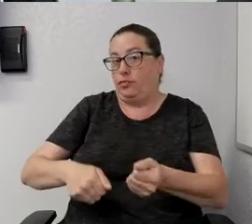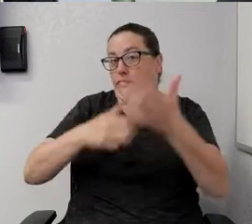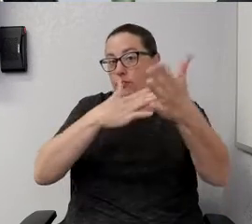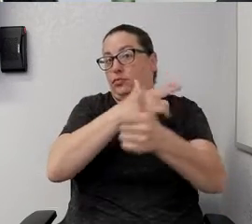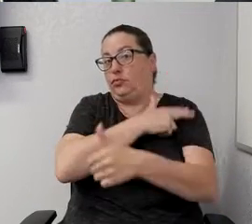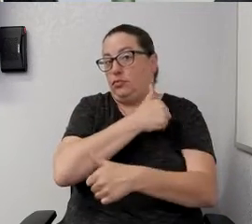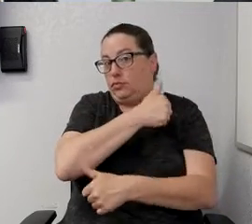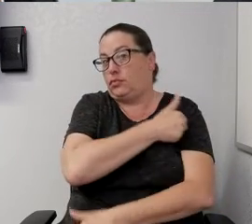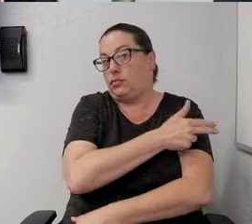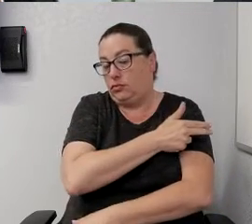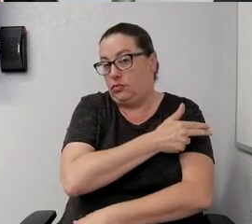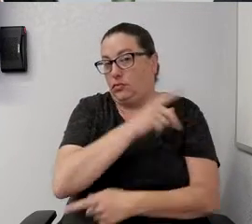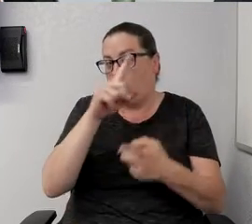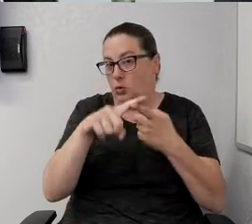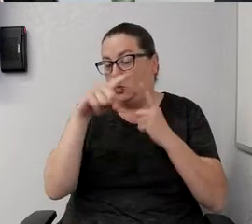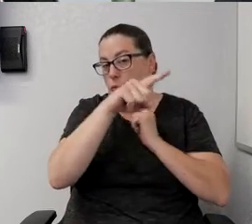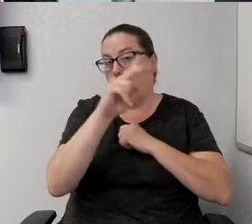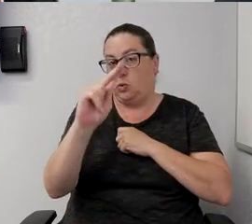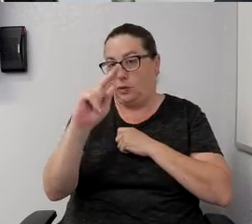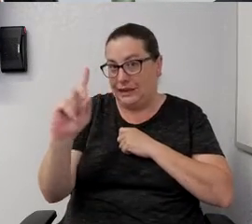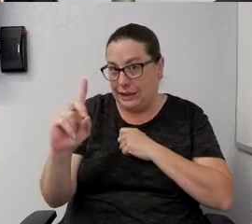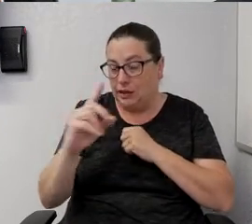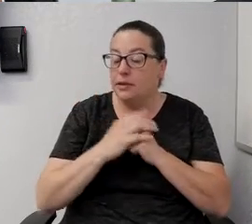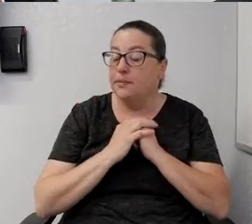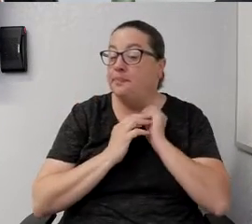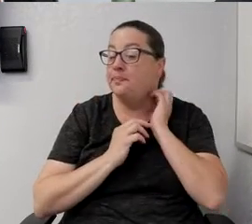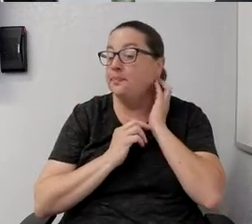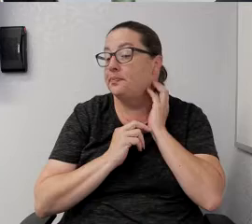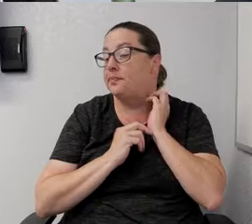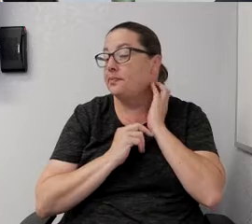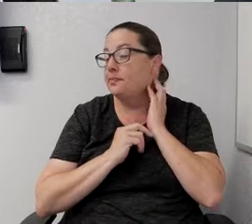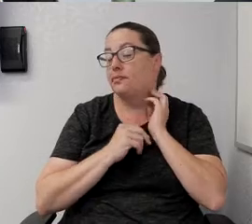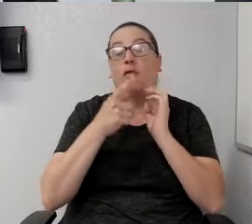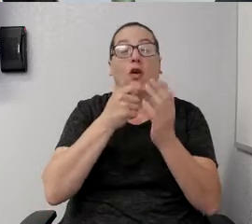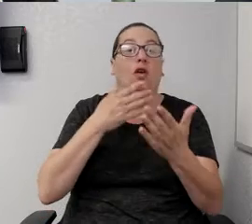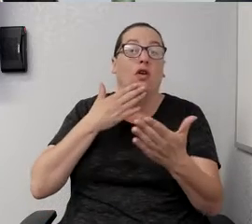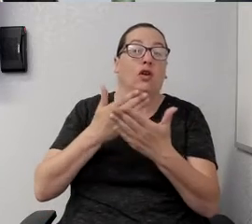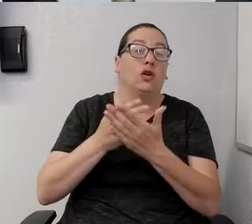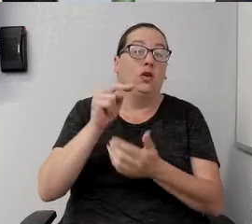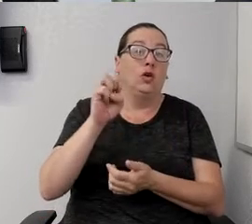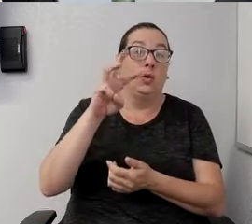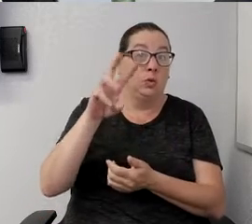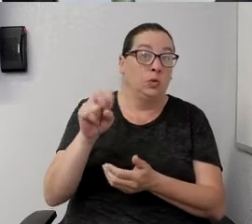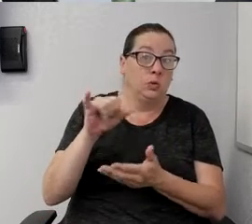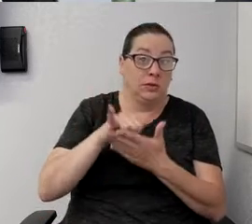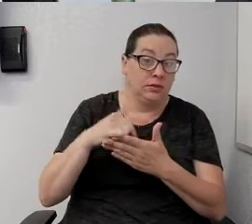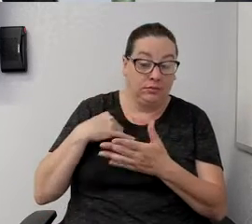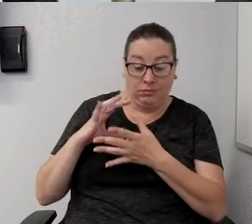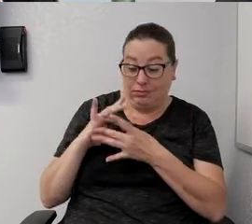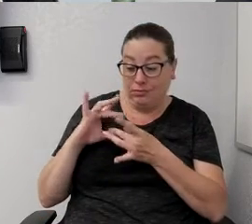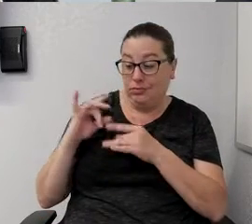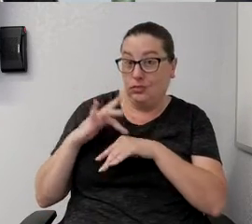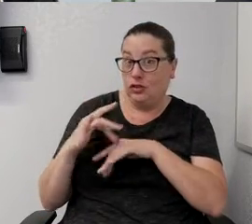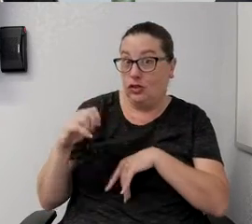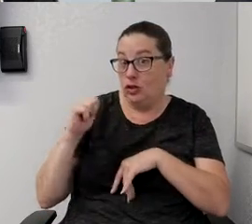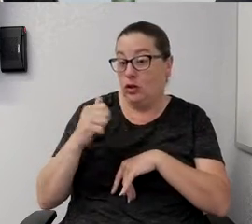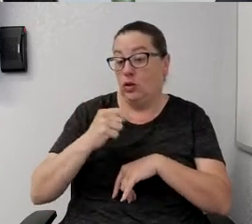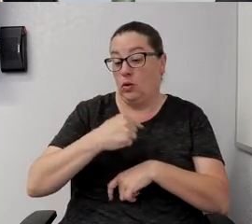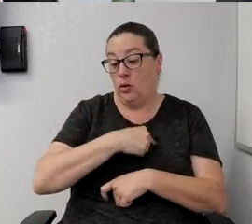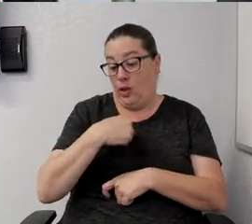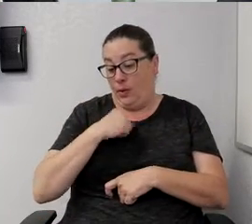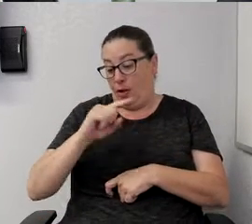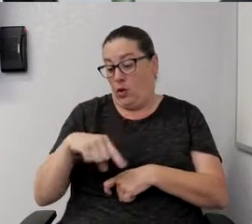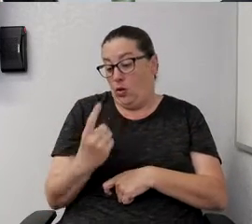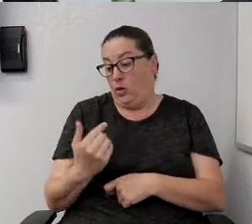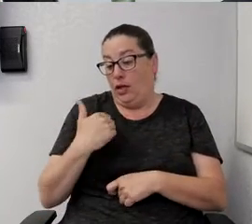were admitted to Cahuilla Delta. The good news that I referenced earlier is that we only have today